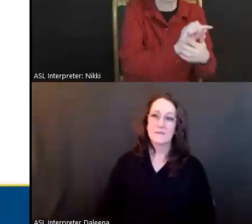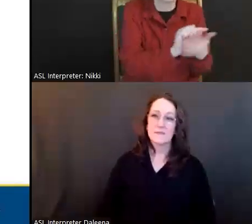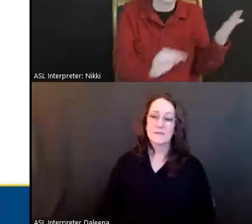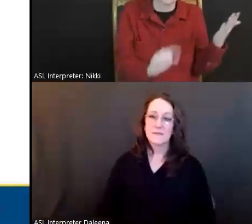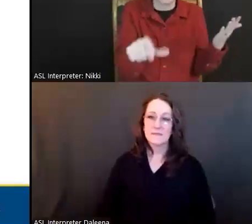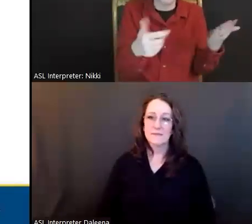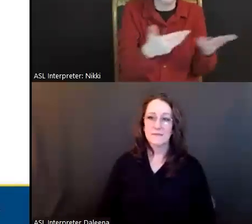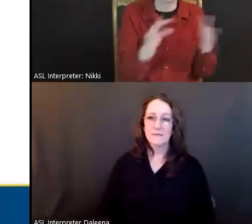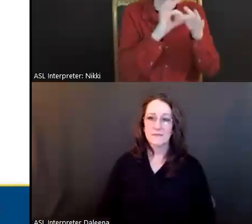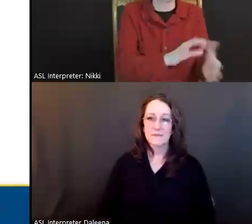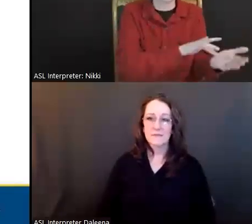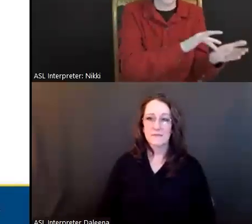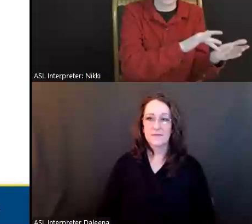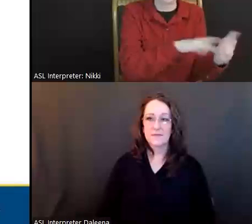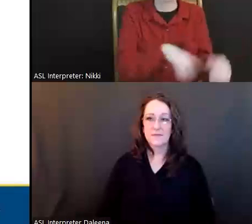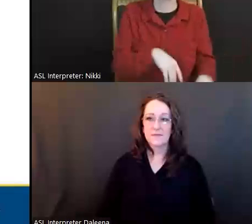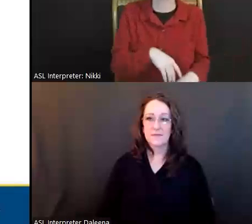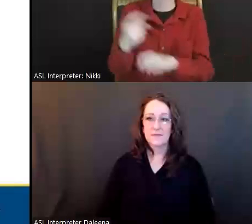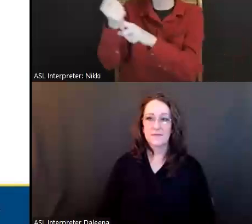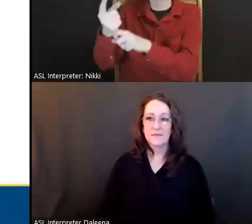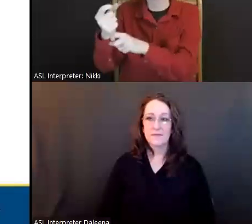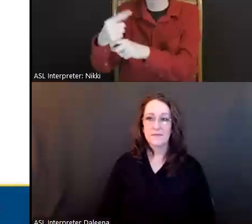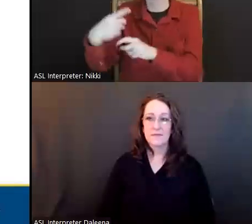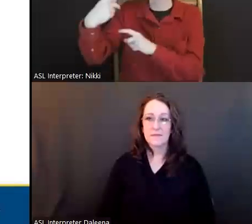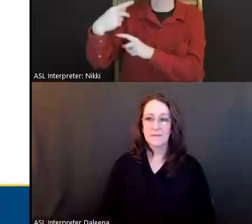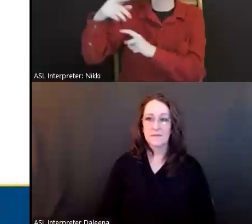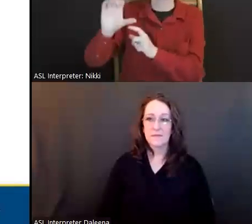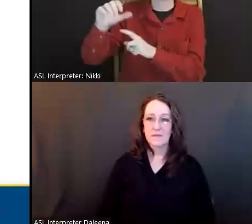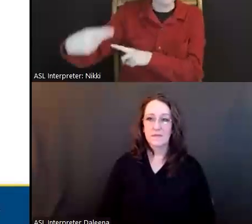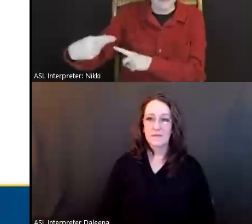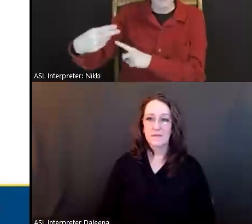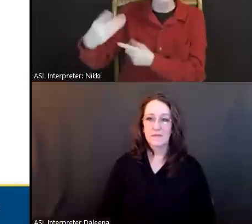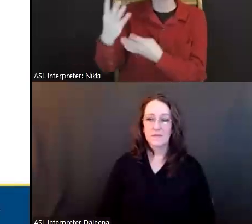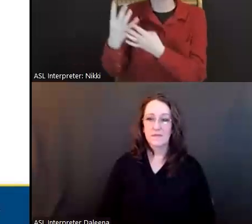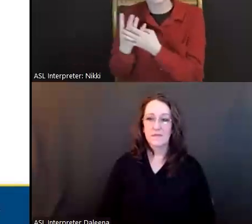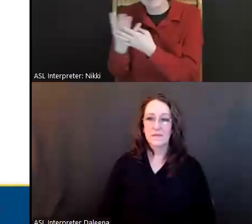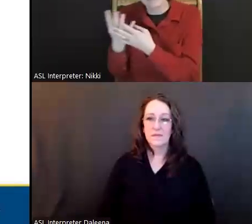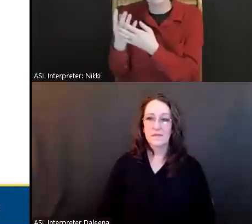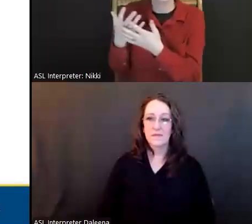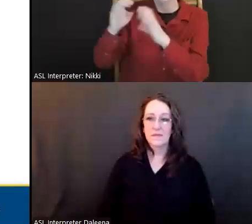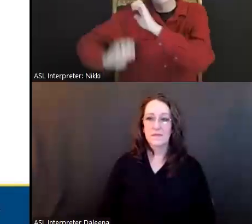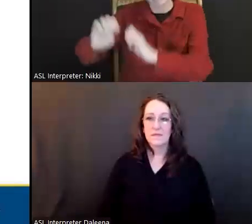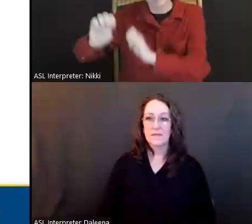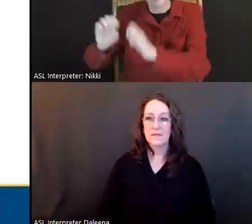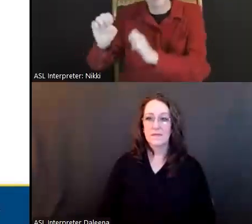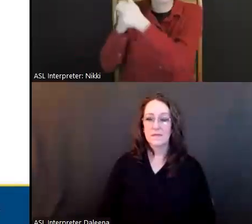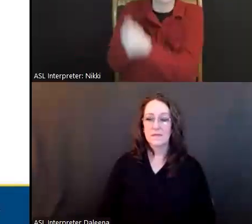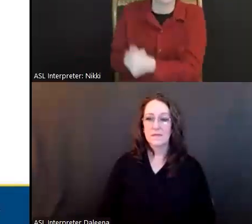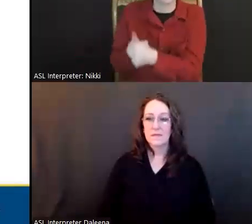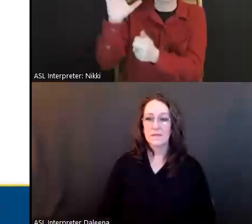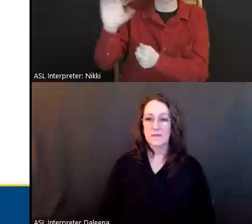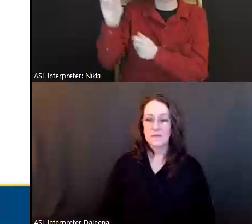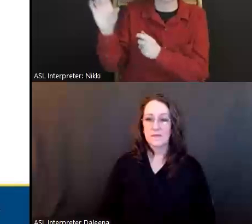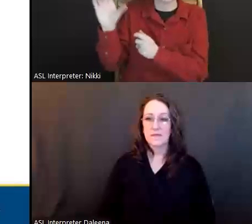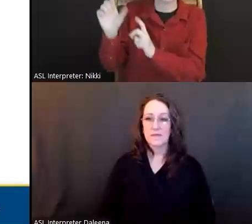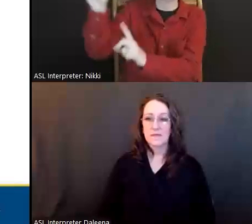Providing annual primary care screens required by CCBHC guidelines, linking patients to primary care at MIPS,